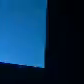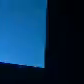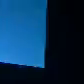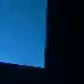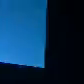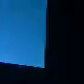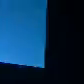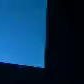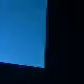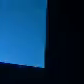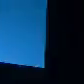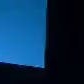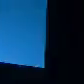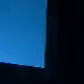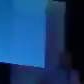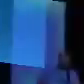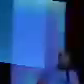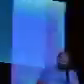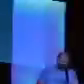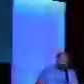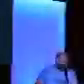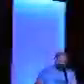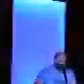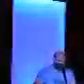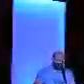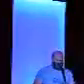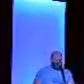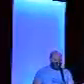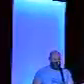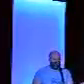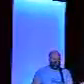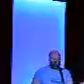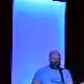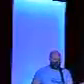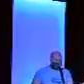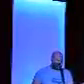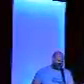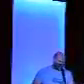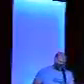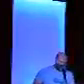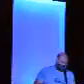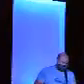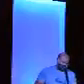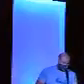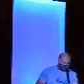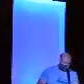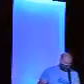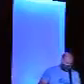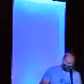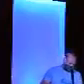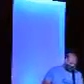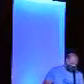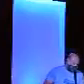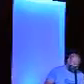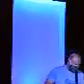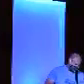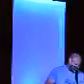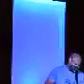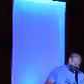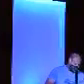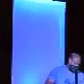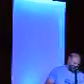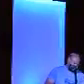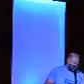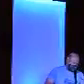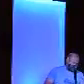And you change the world. While the moral of the story is everybody's got a purpose.